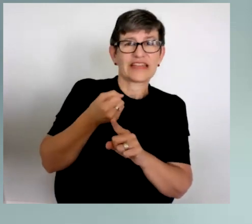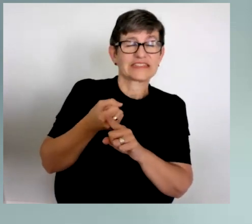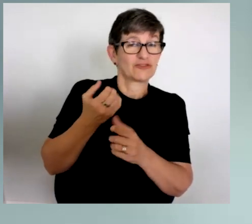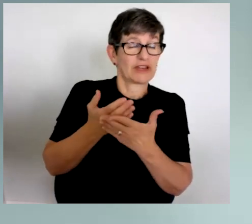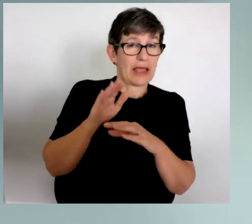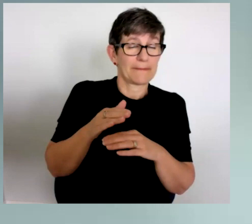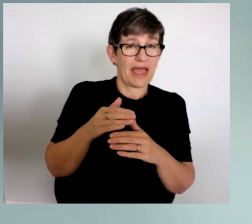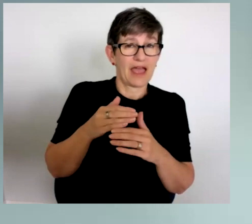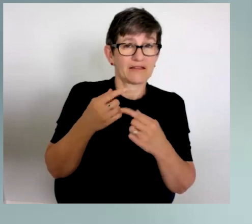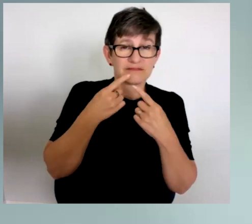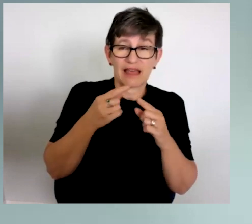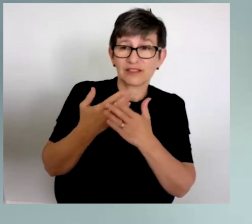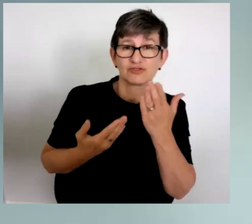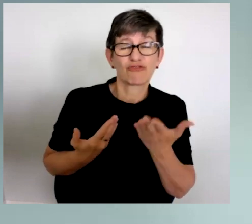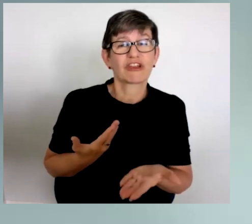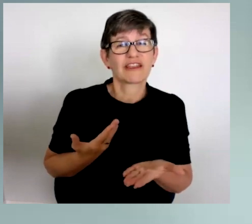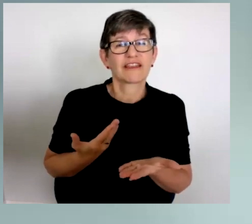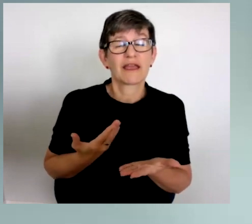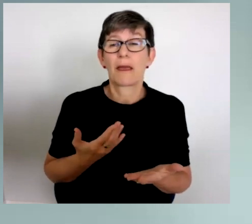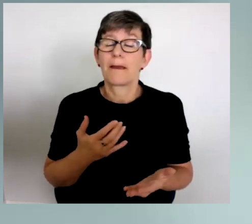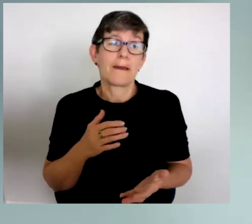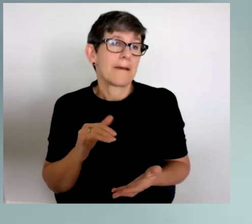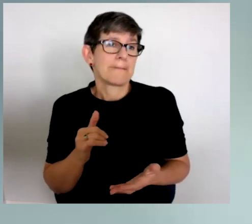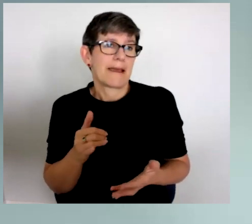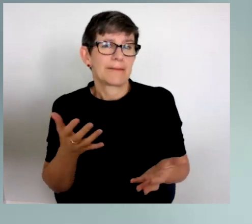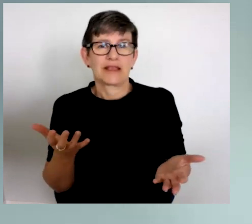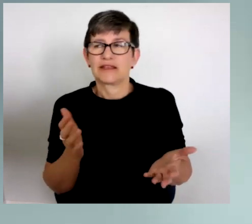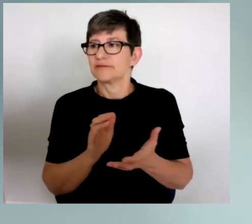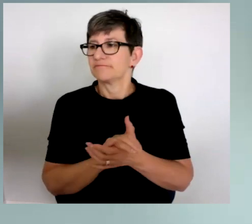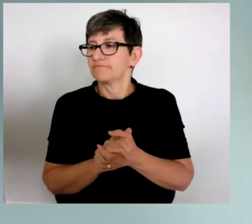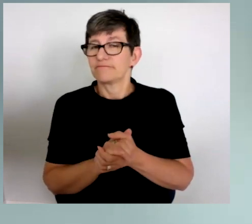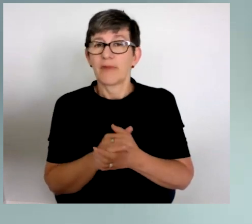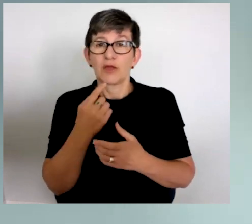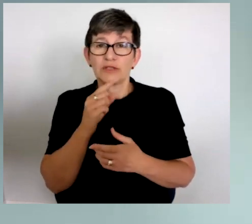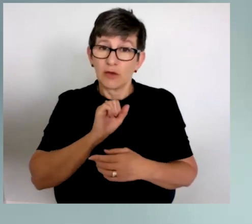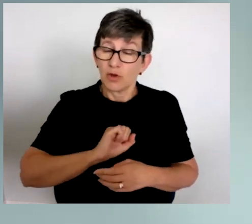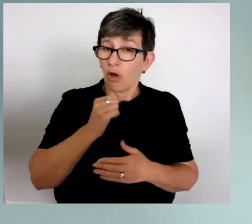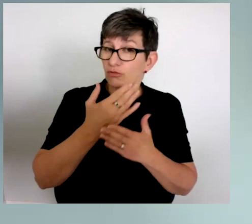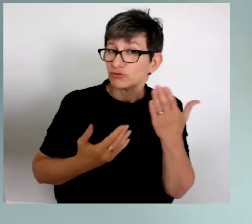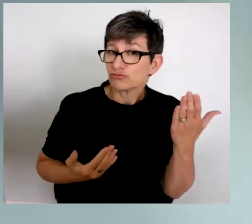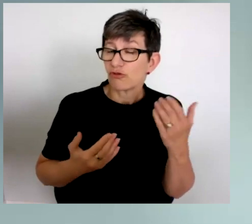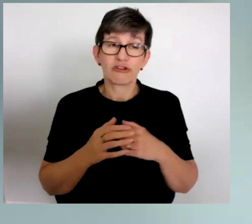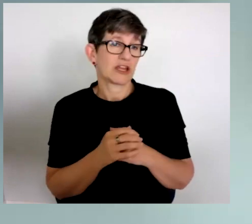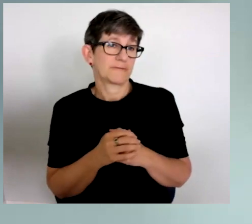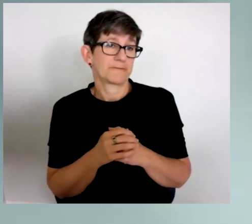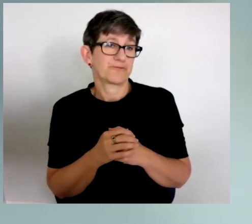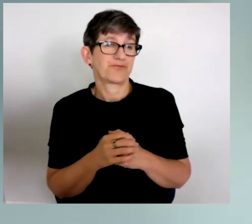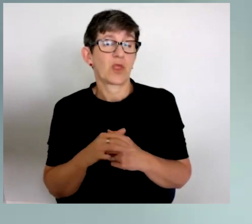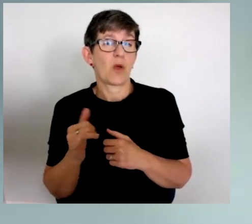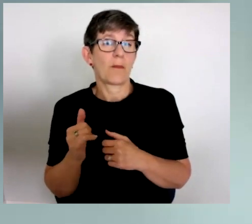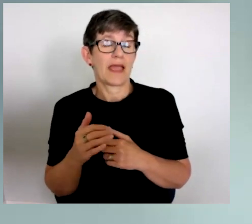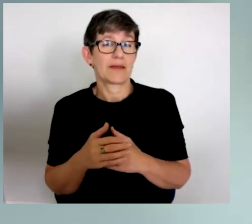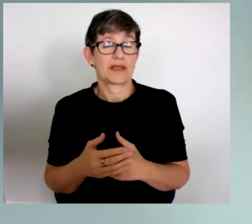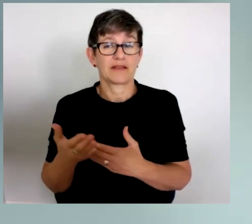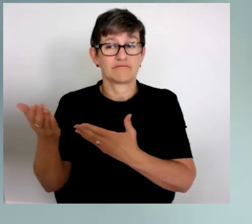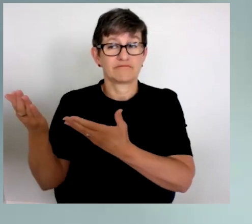so much about storytelling, you know, whether it be that you're telling your own story or whether you've been given